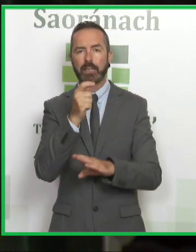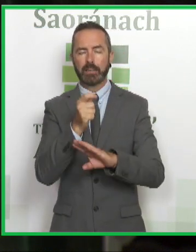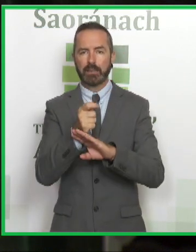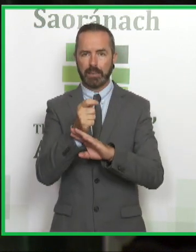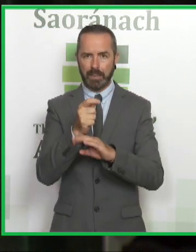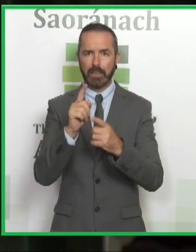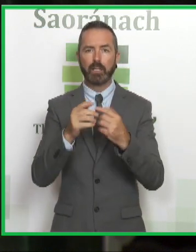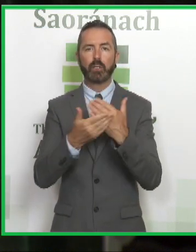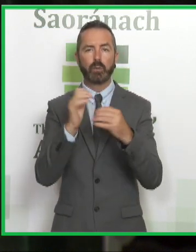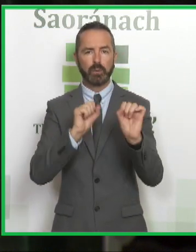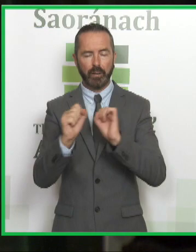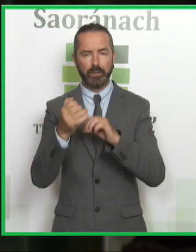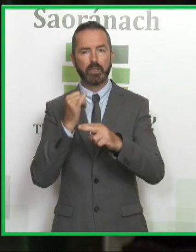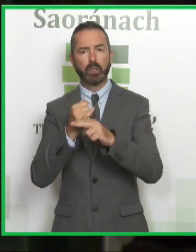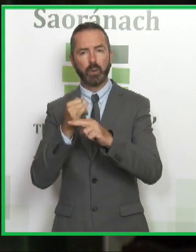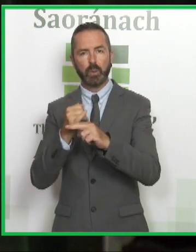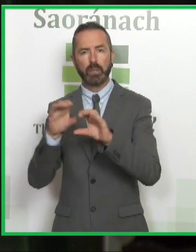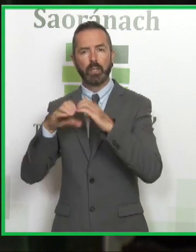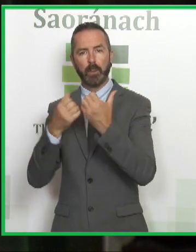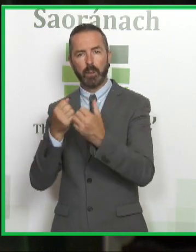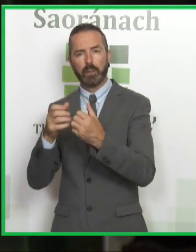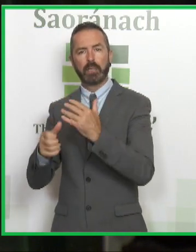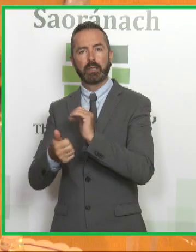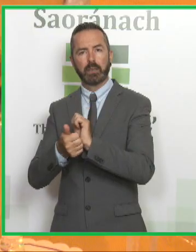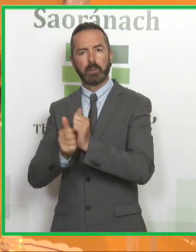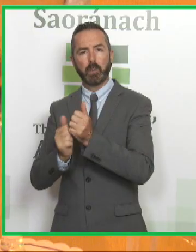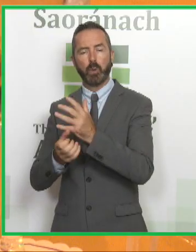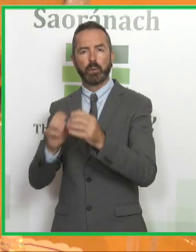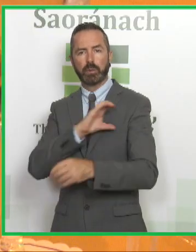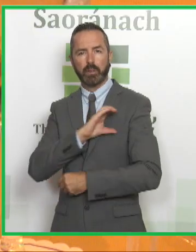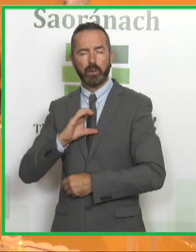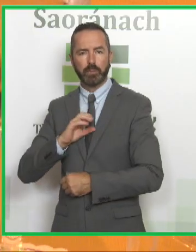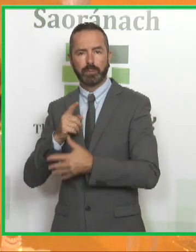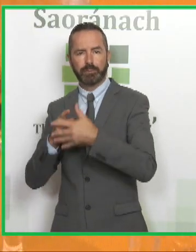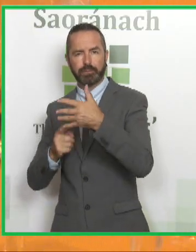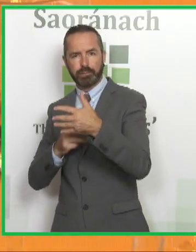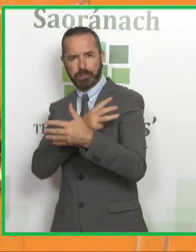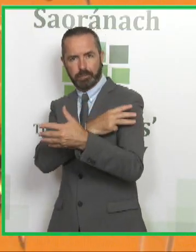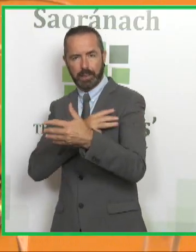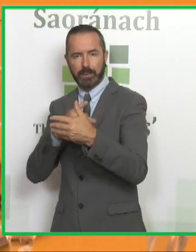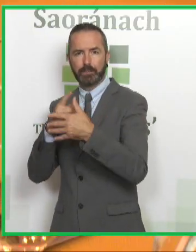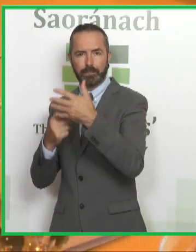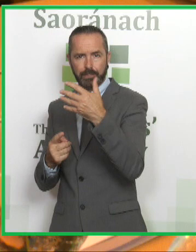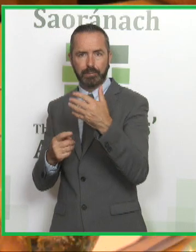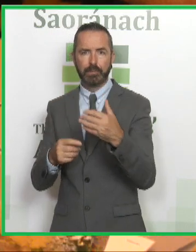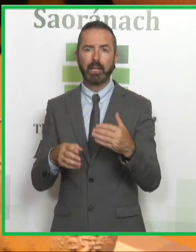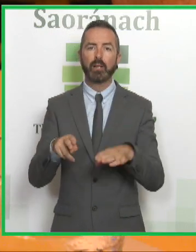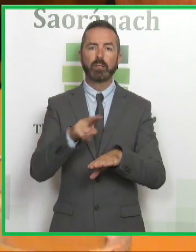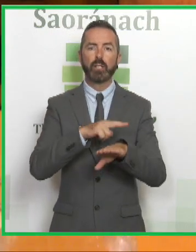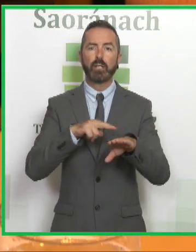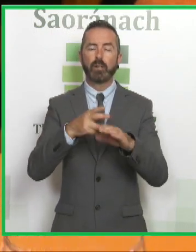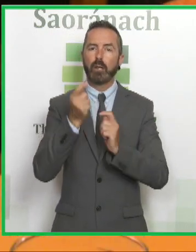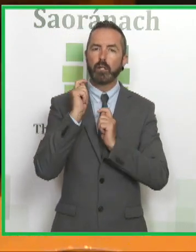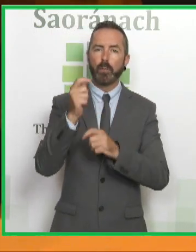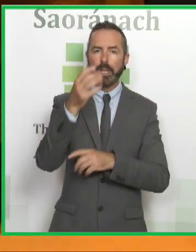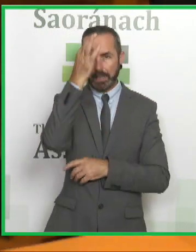services, schools, sports clubs, and Garda Síochána. The nominated